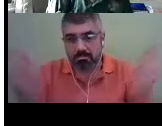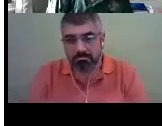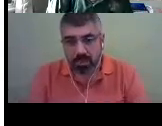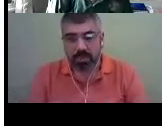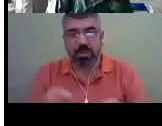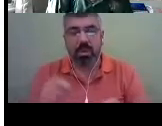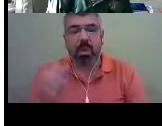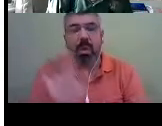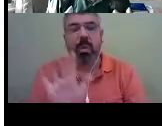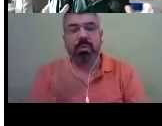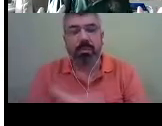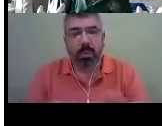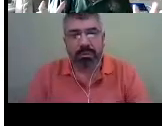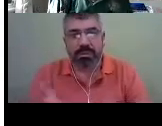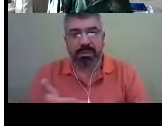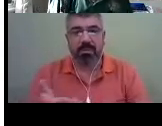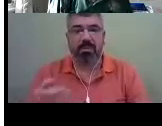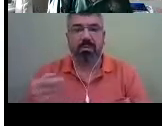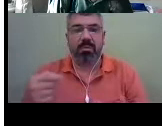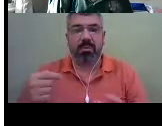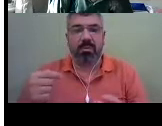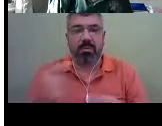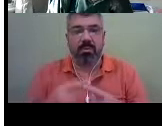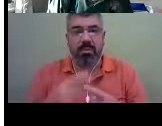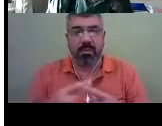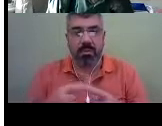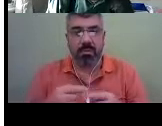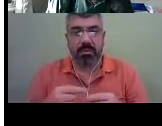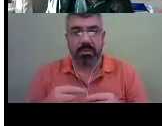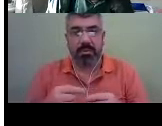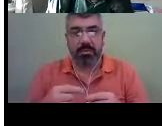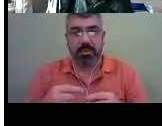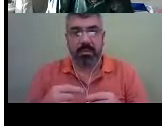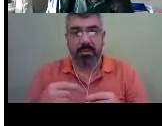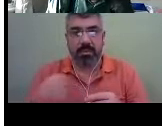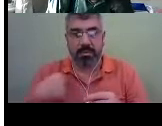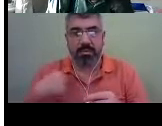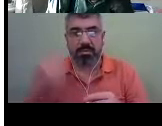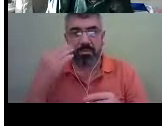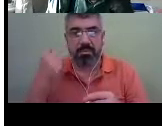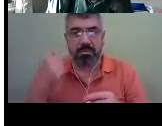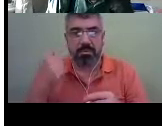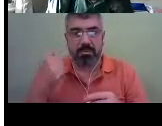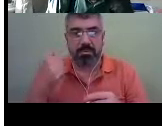his view. It's the way some people view the world, right? But I would say that